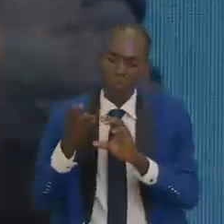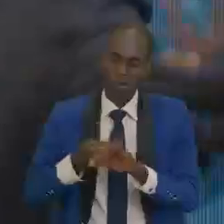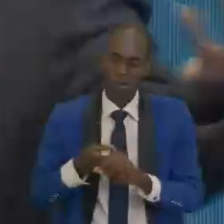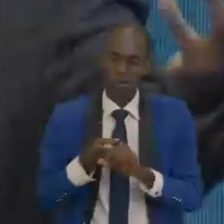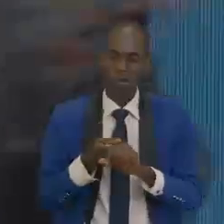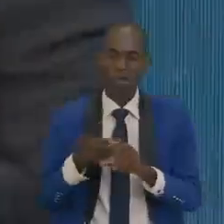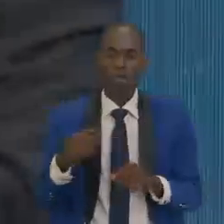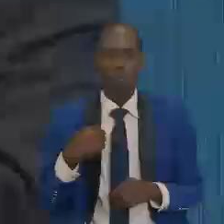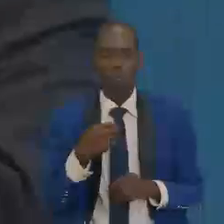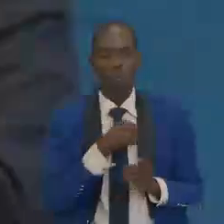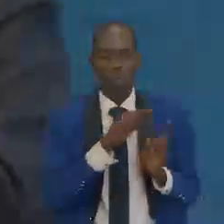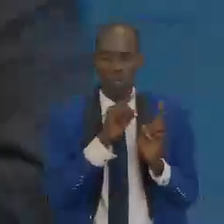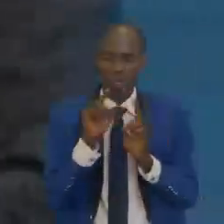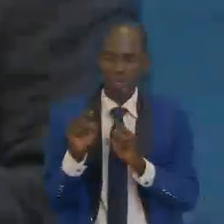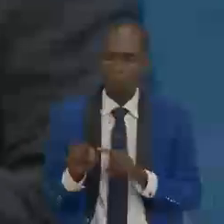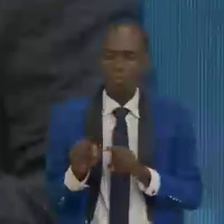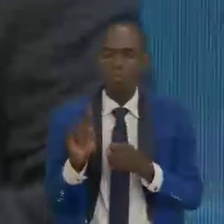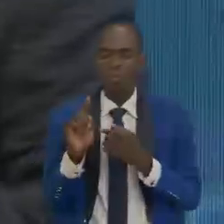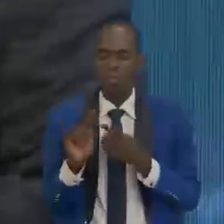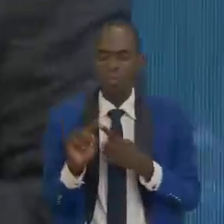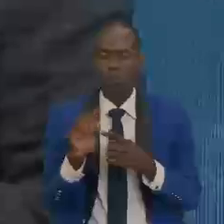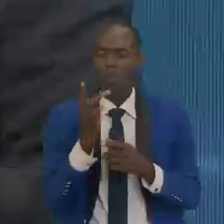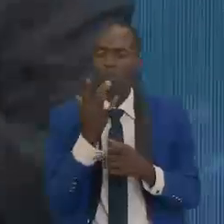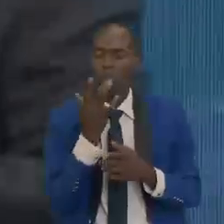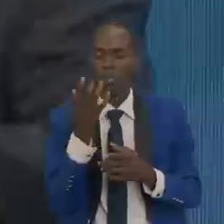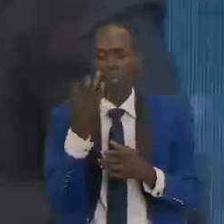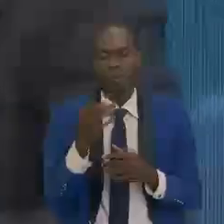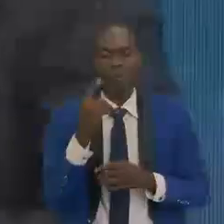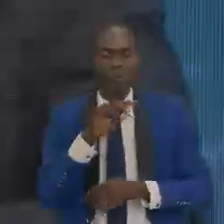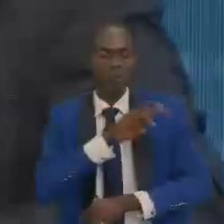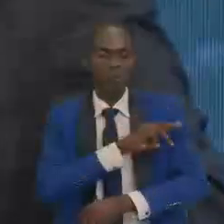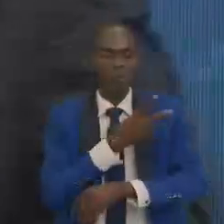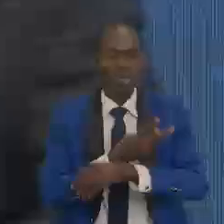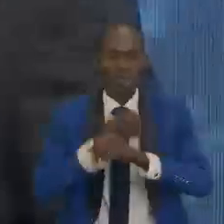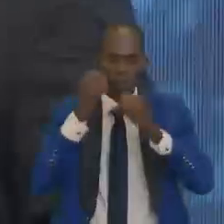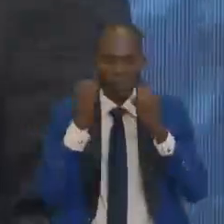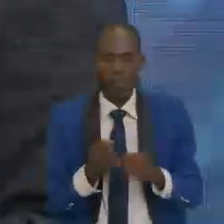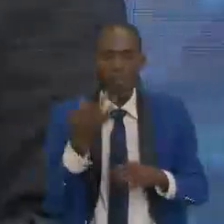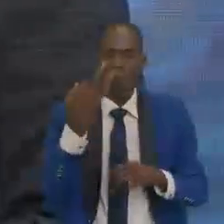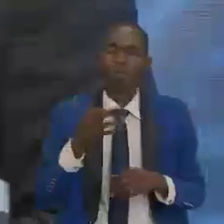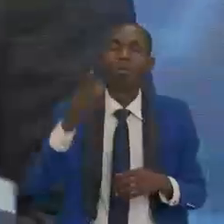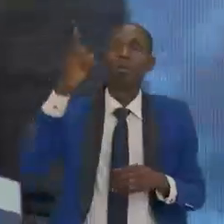We come to taste of the mighty power of God.